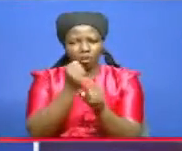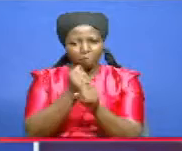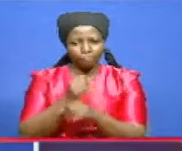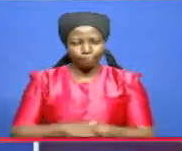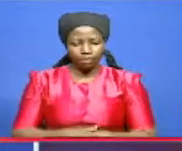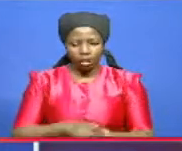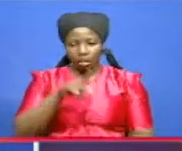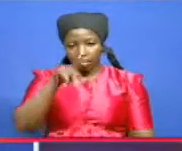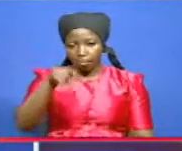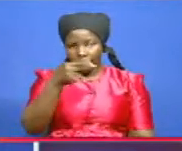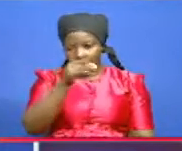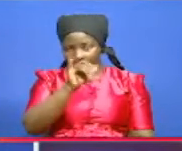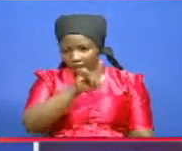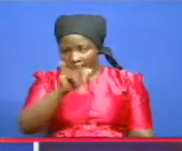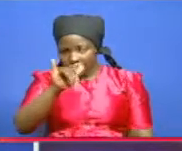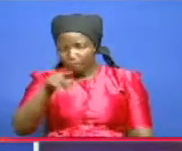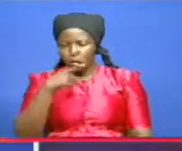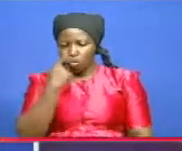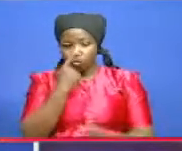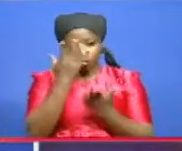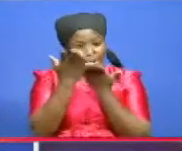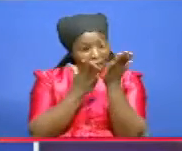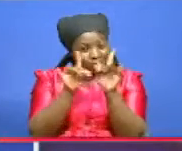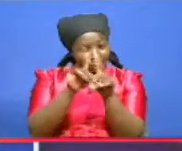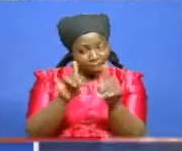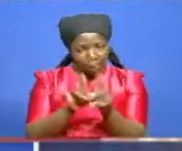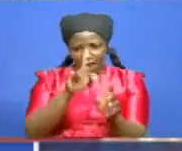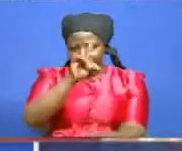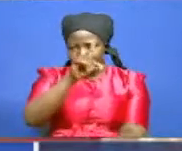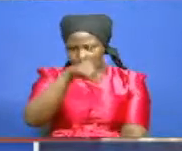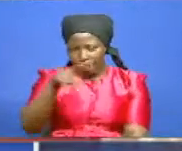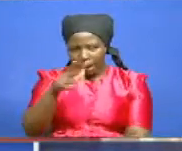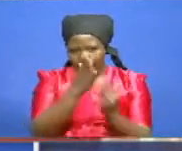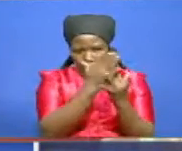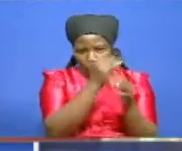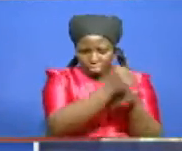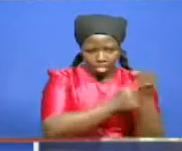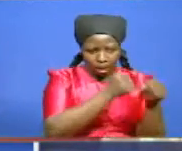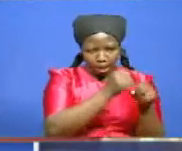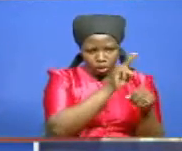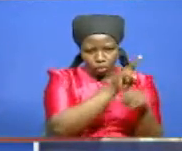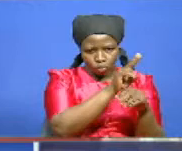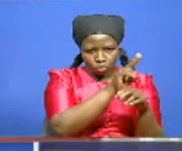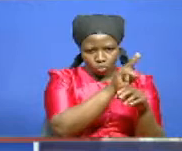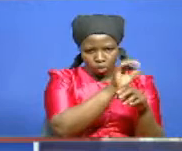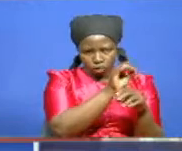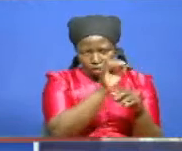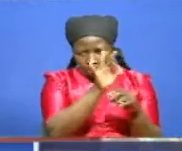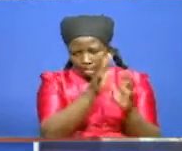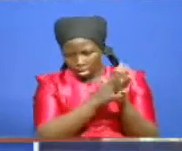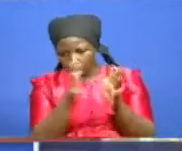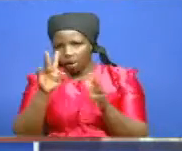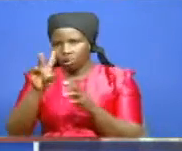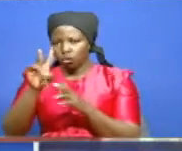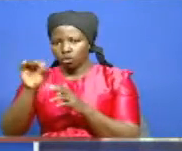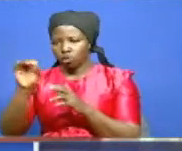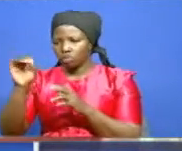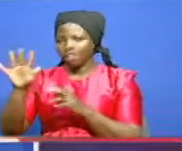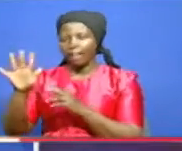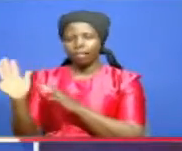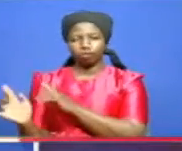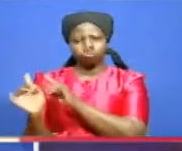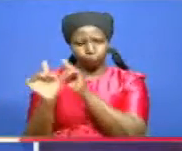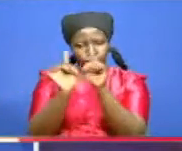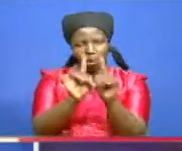Philip Murgor, who served as the Director of Public Prosecutions between 2003 and 2005, appeared before